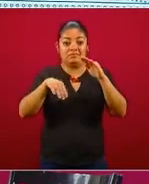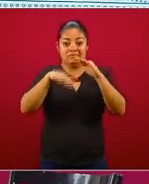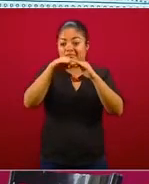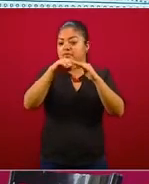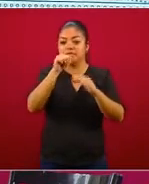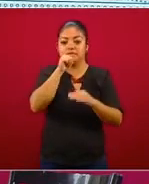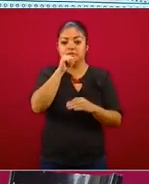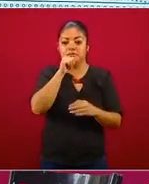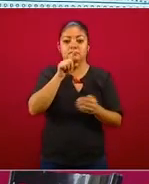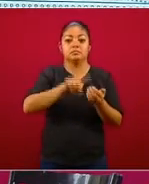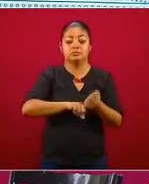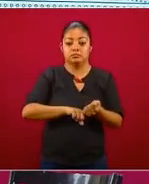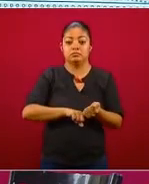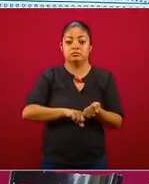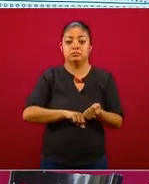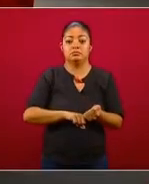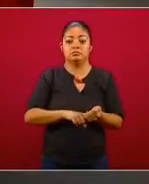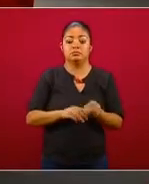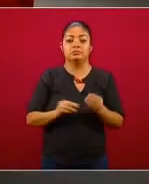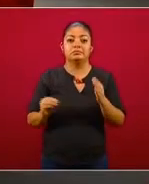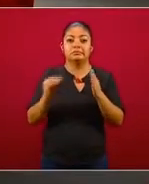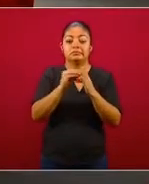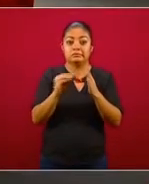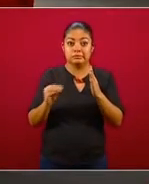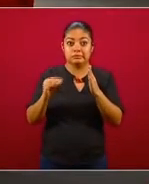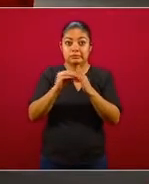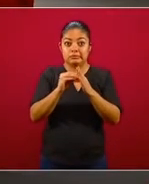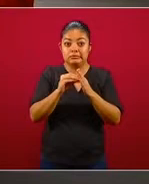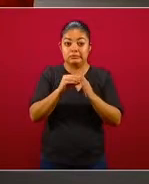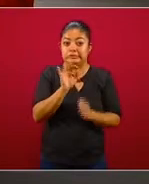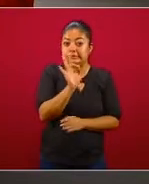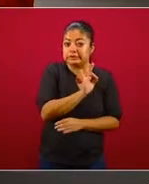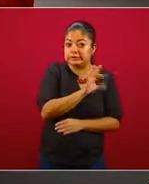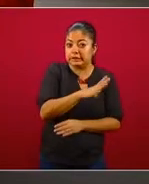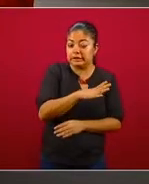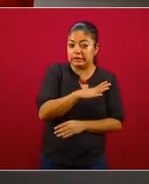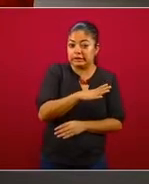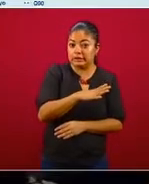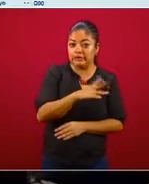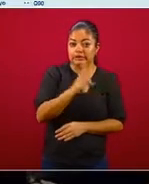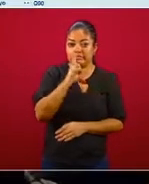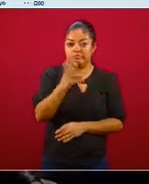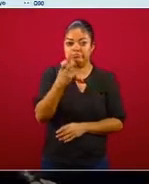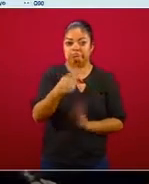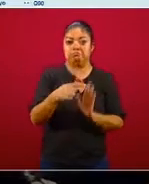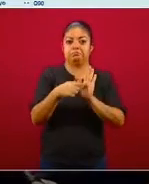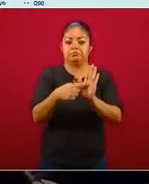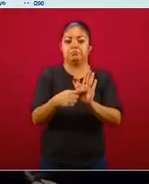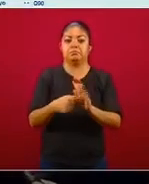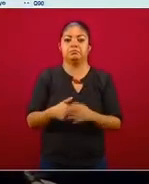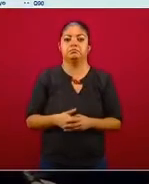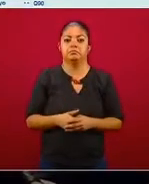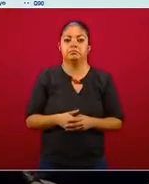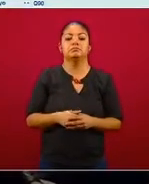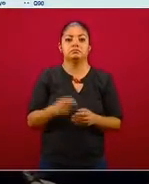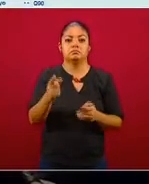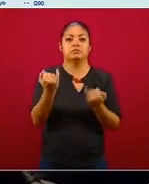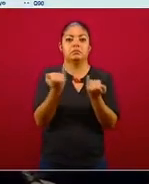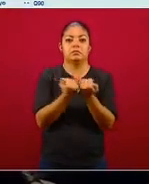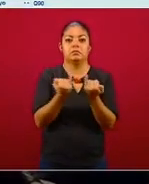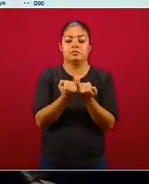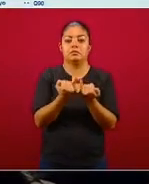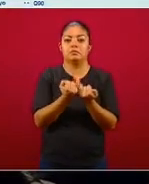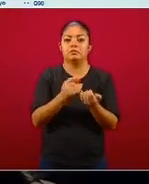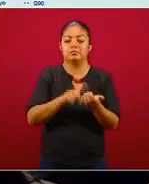strong Si agregamos probability los of a high casos level of transmission. sospechosos, But vemos esto. for the Y case of aquí Guerrero, we también have two